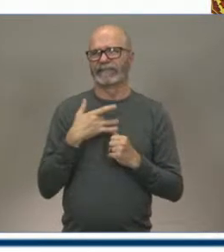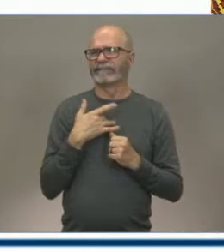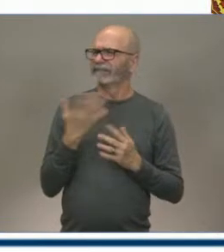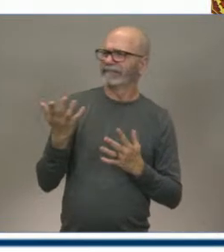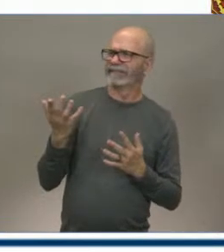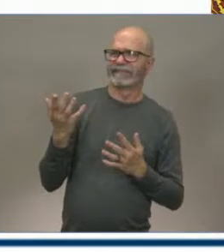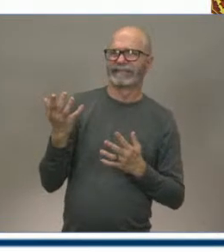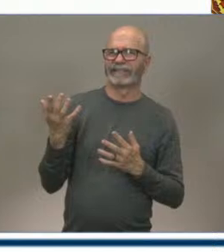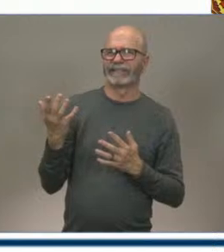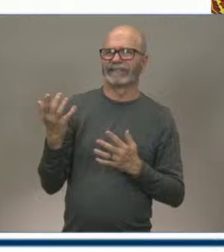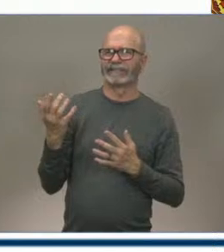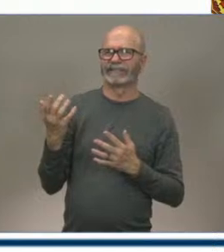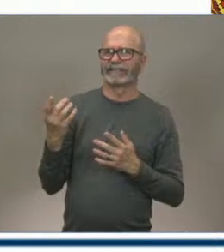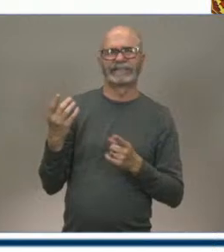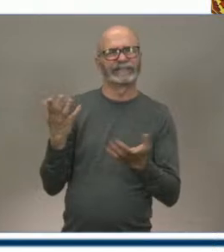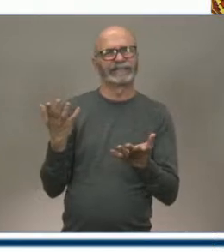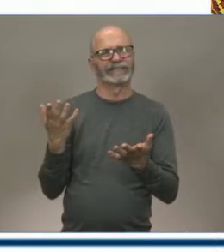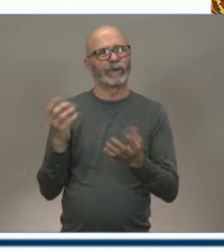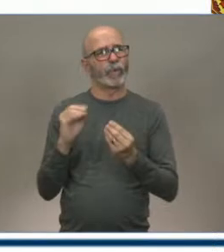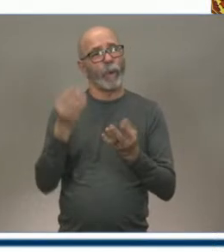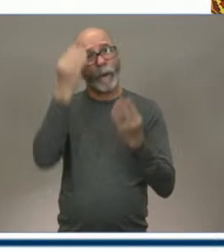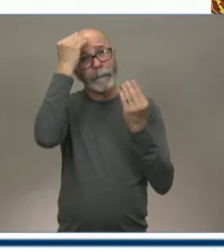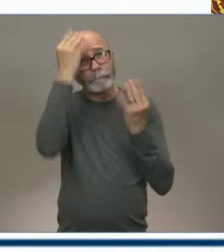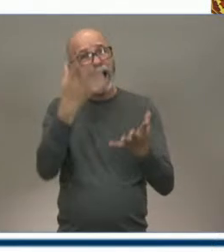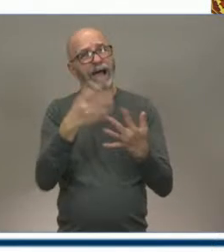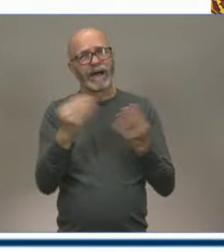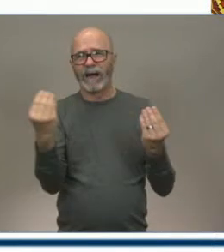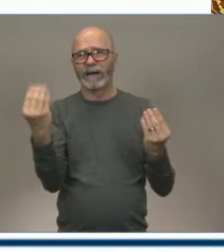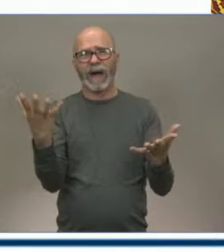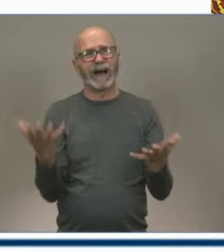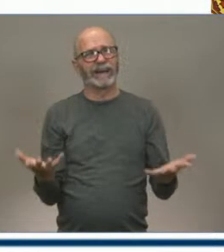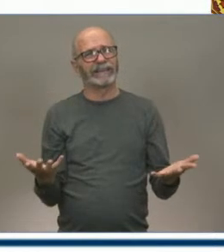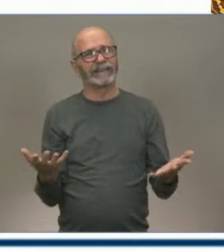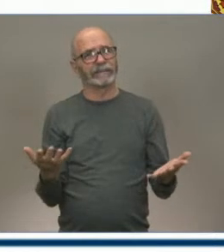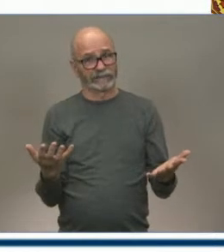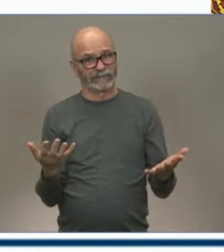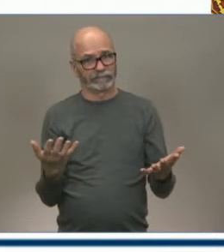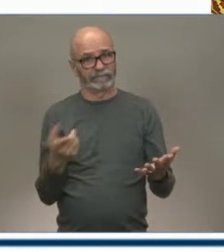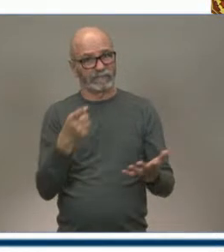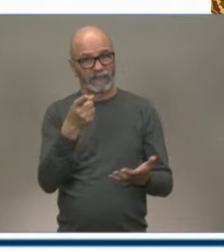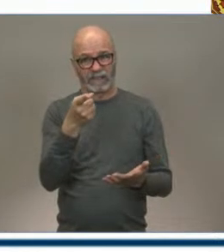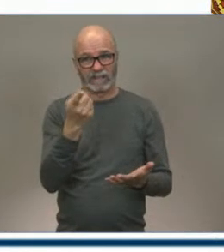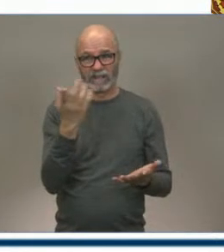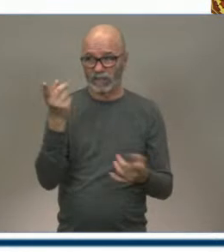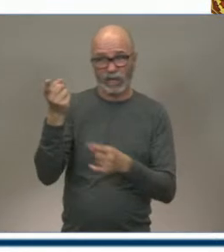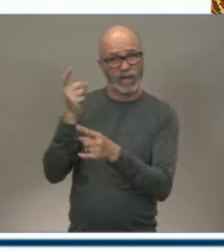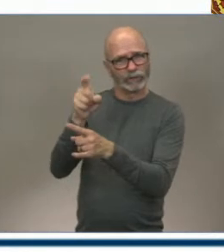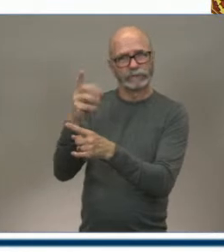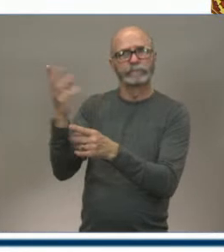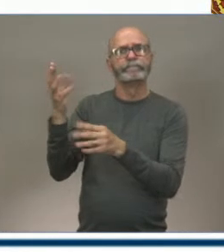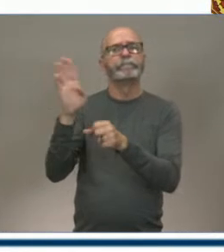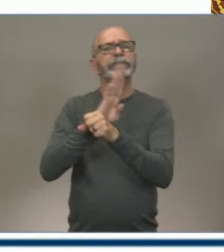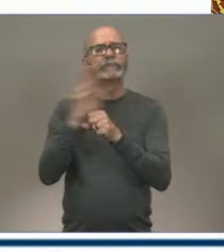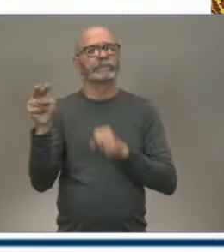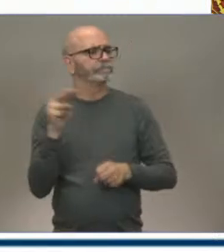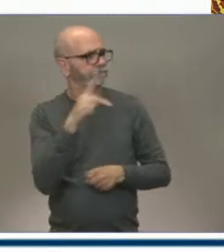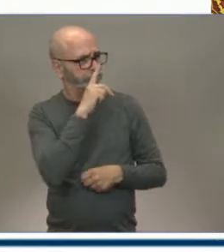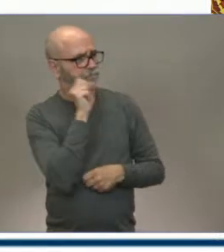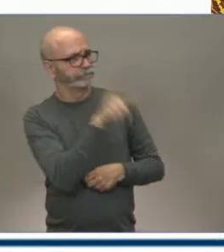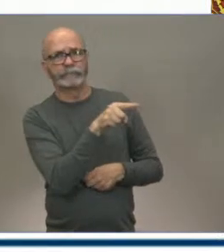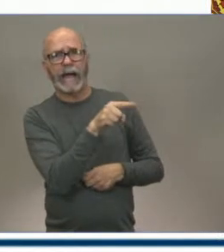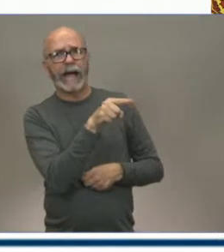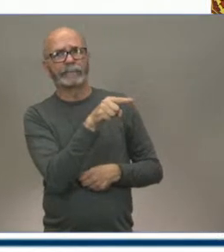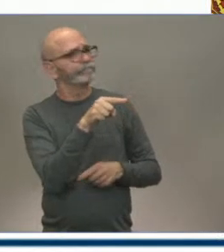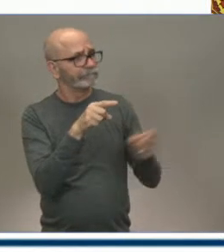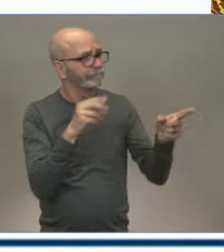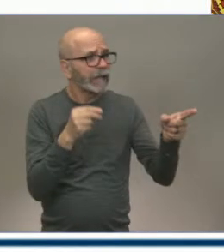just wondering, does public health investigate businesses that don't follow the rules, particularly in such a blatant